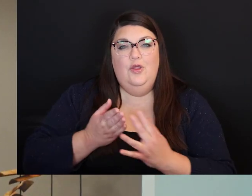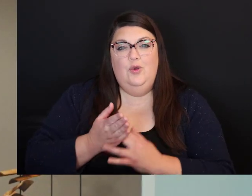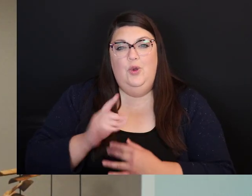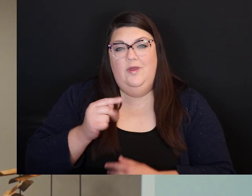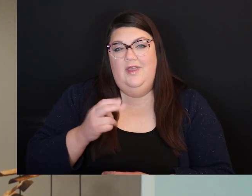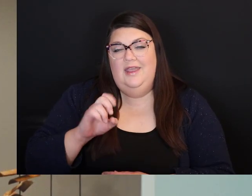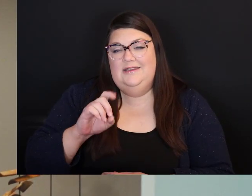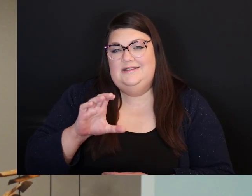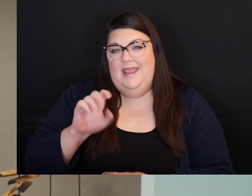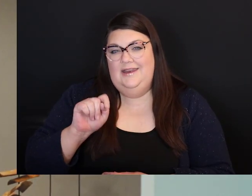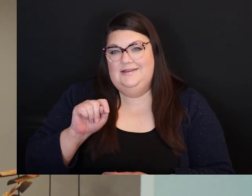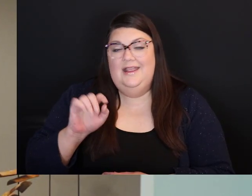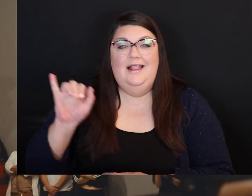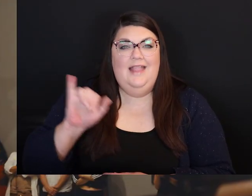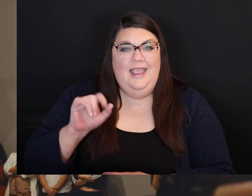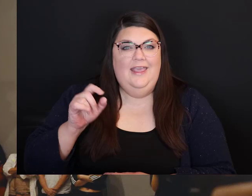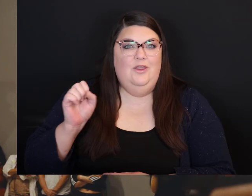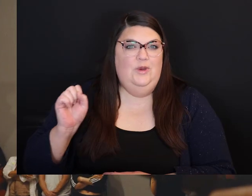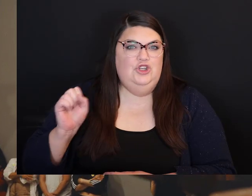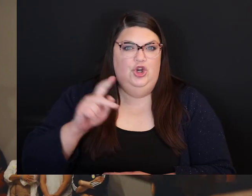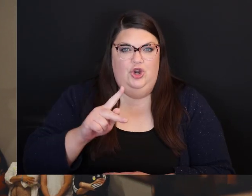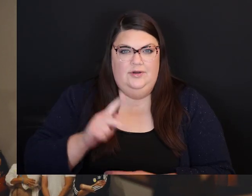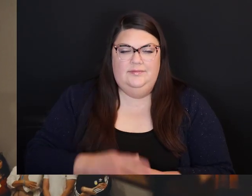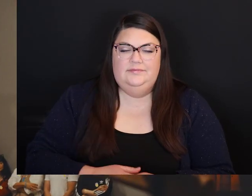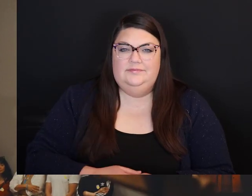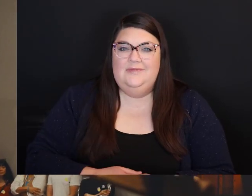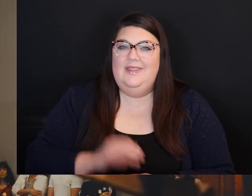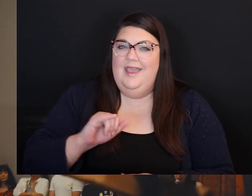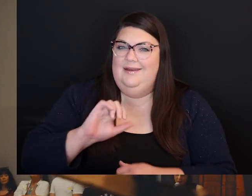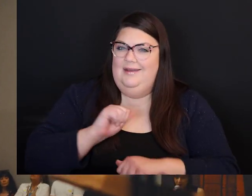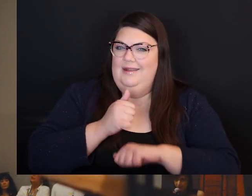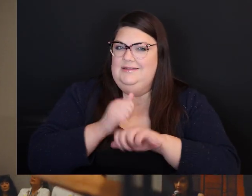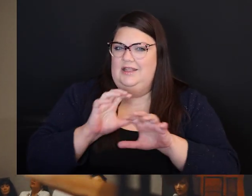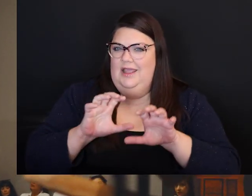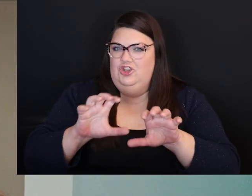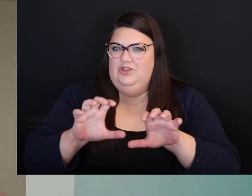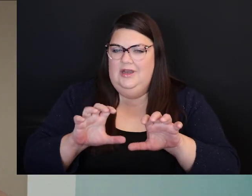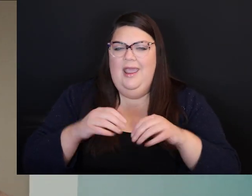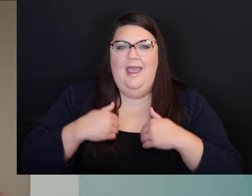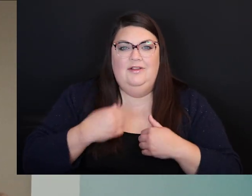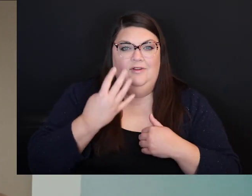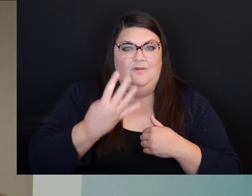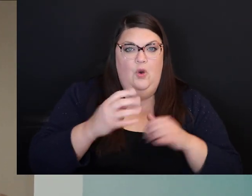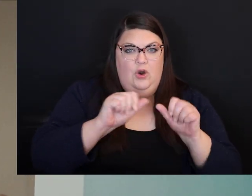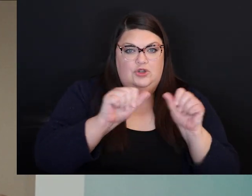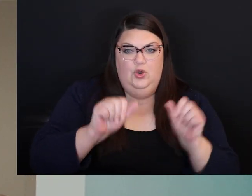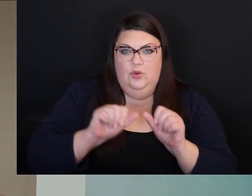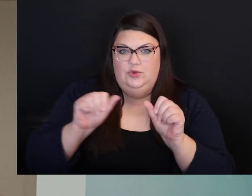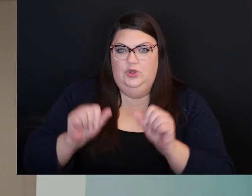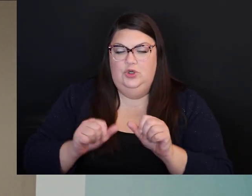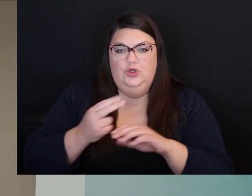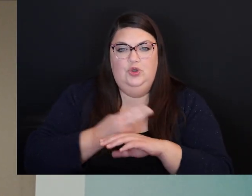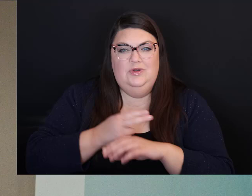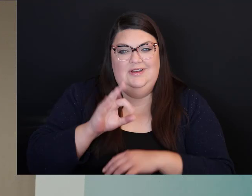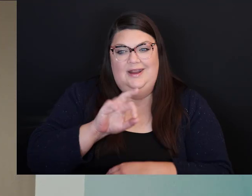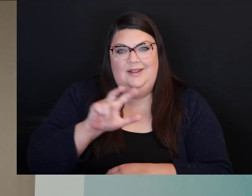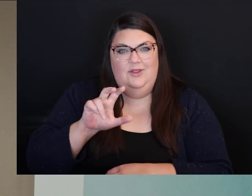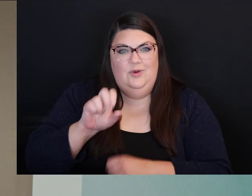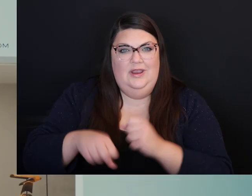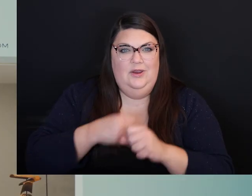Through the Descent, Like the Return is an installation that comprises 4 sculptures